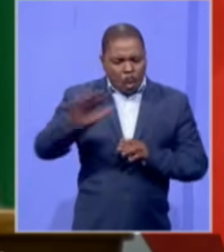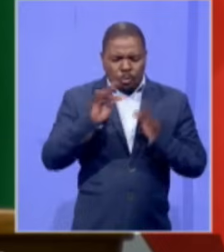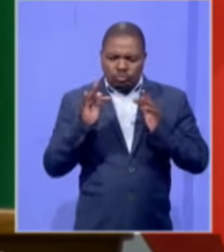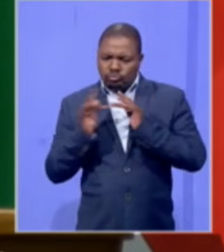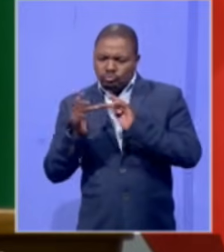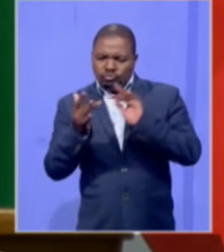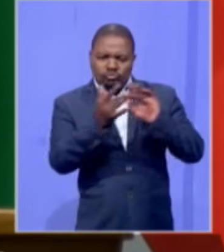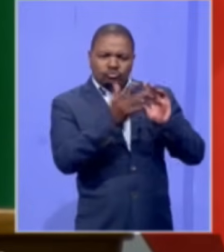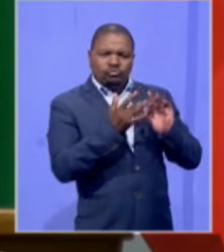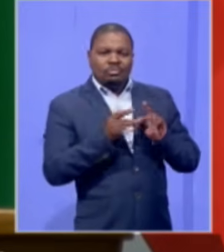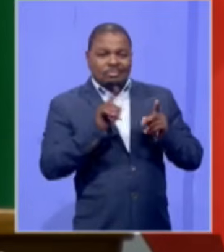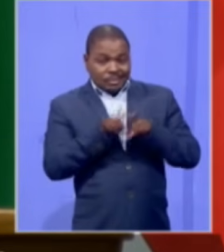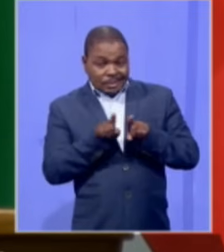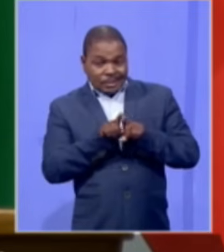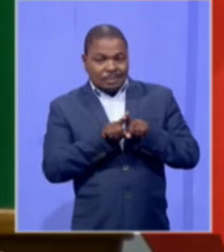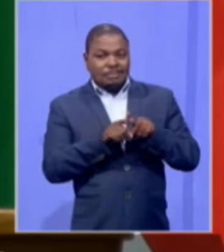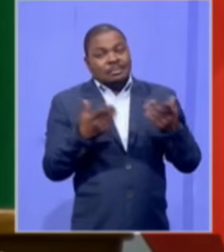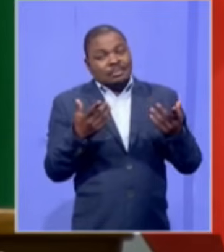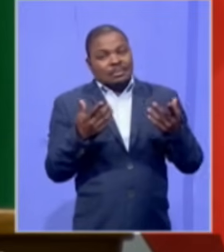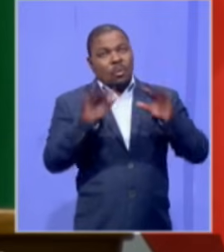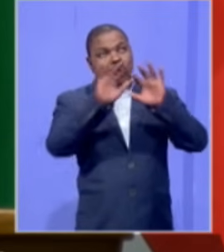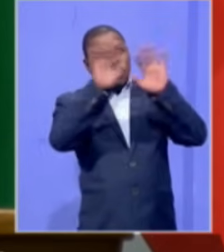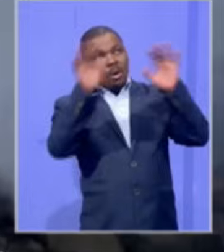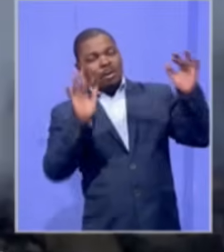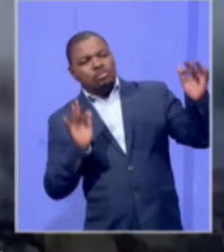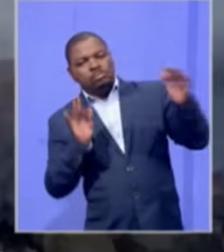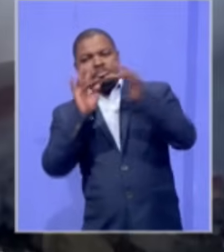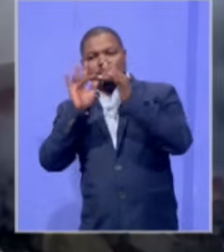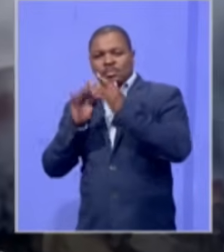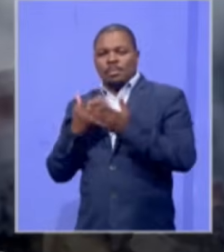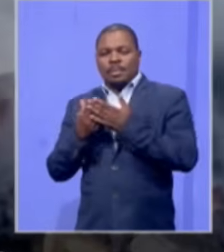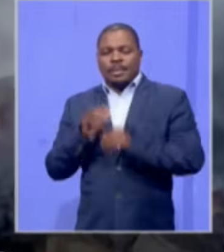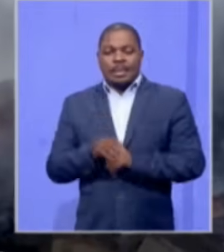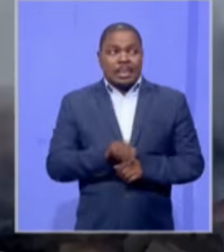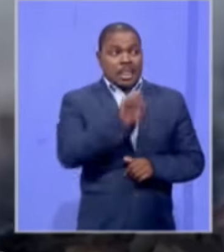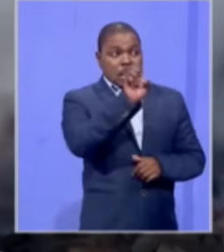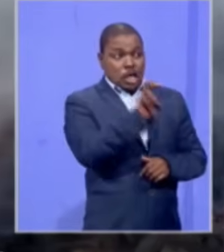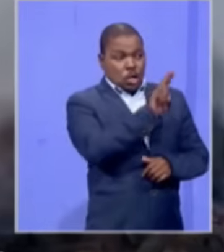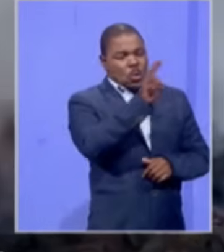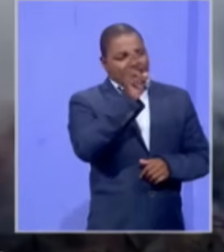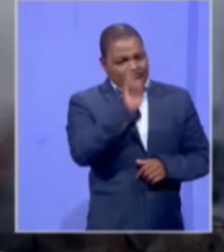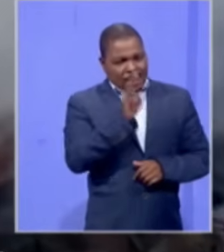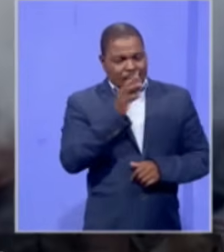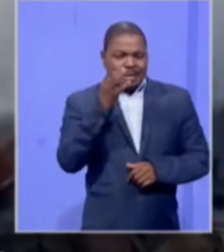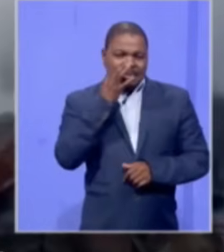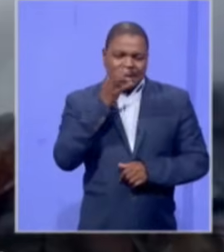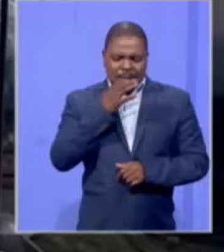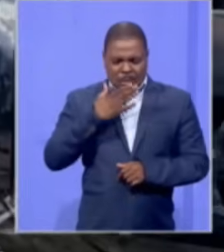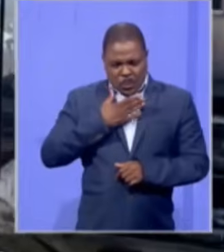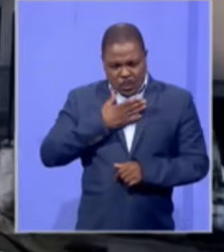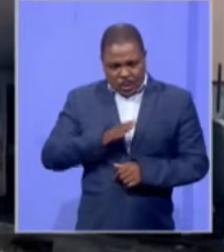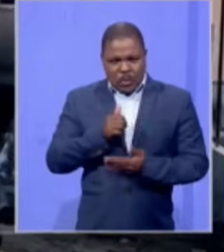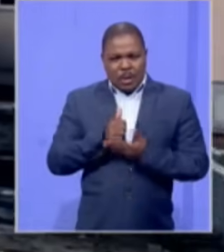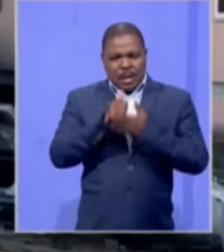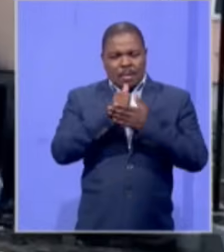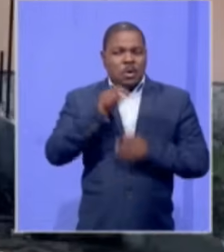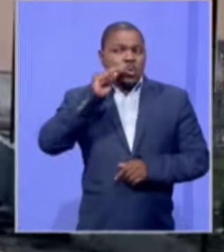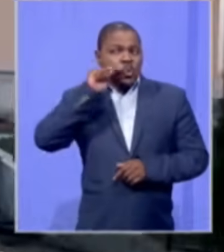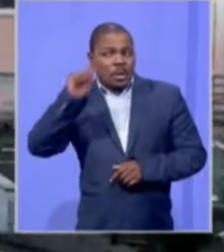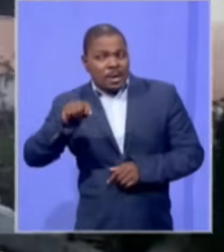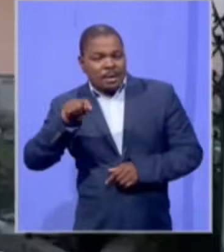course, connected to the rest of the world. EU e boetse e kitlaleditse ho fumana tharollo phareleng ya Ukraine le